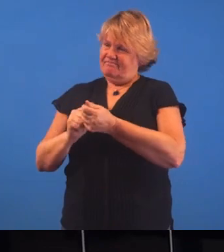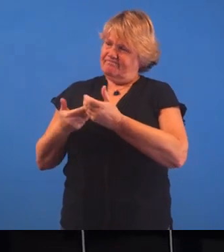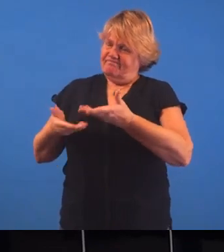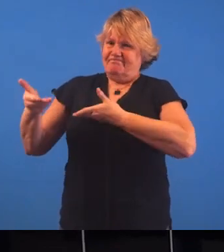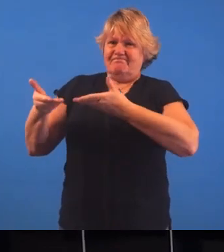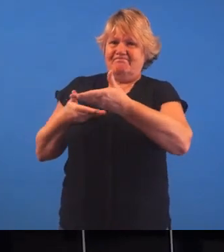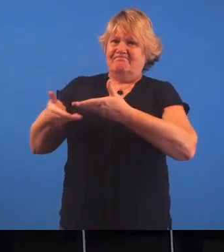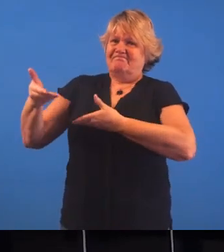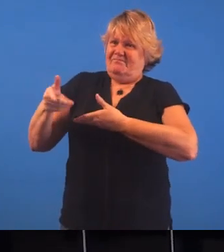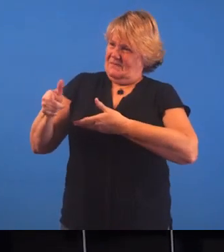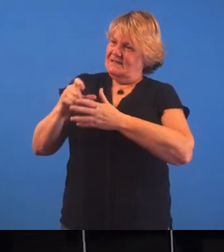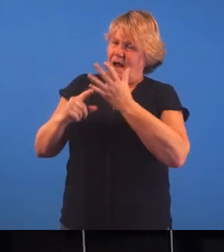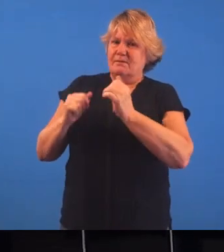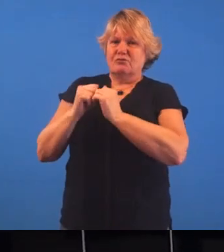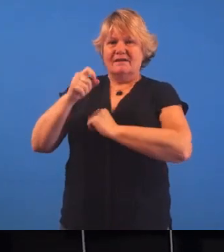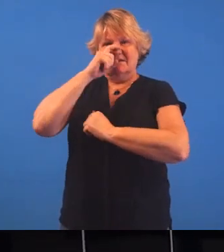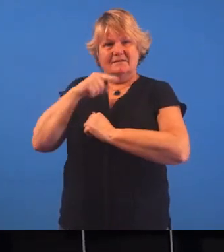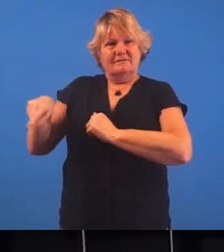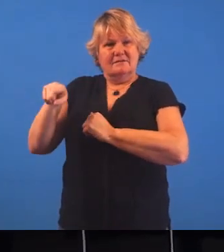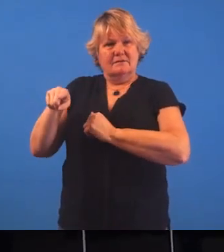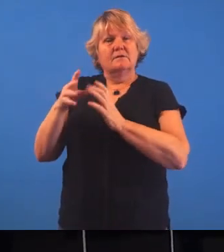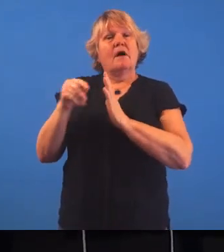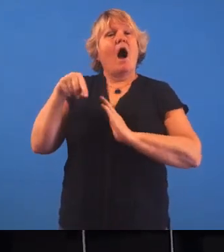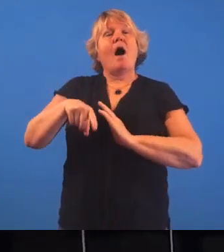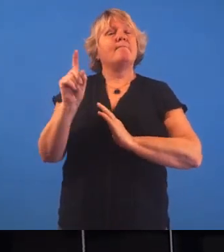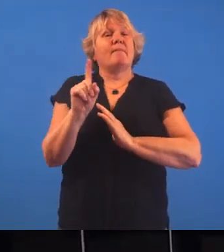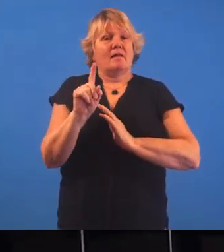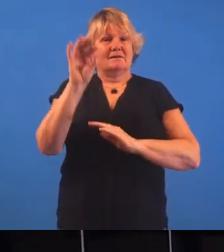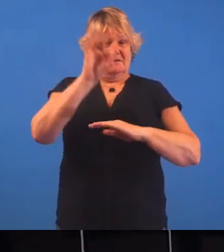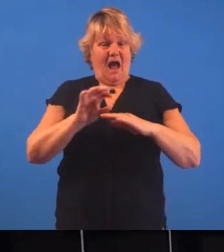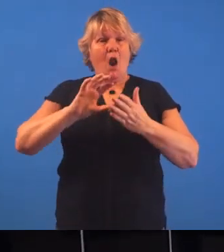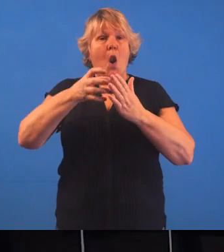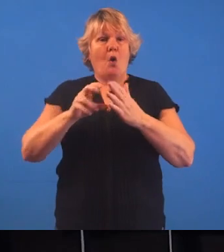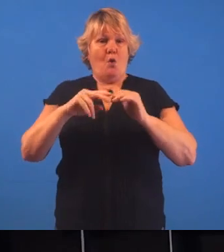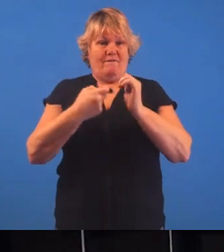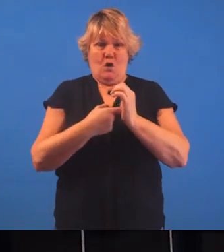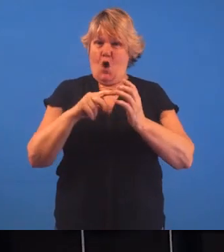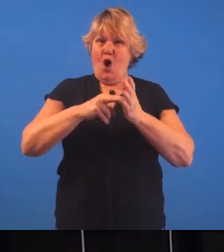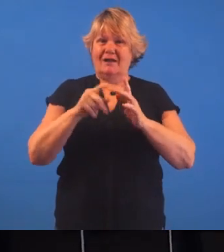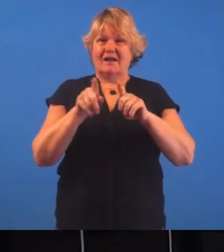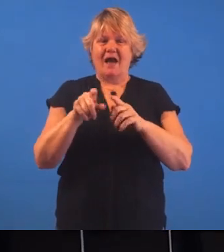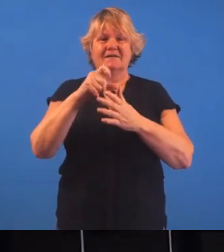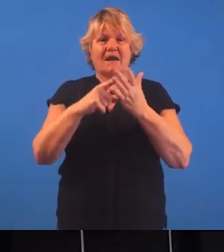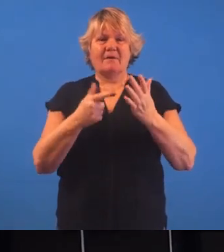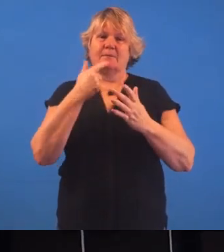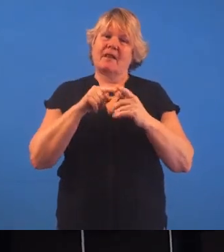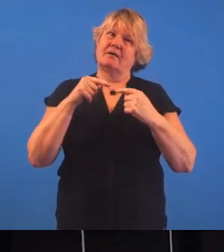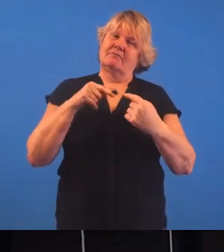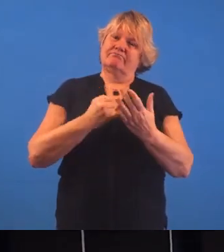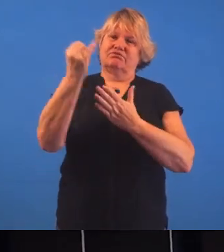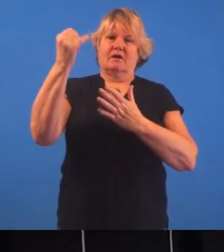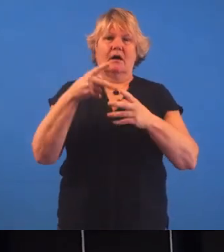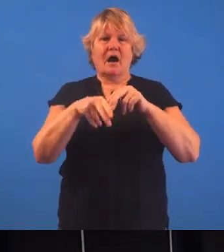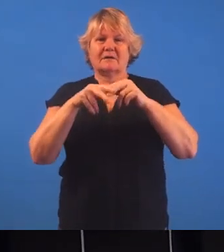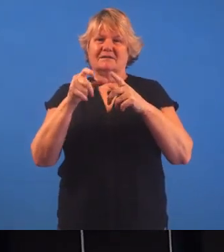work on a pro bono basis for my disabled brothers and sisters. Examples of this include designing logos for such